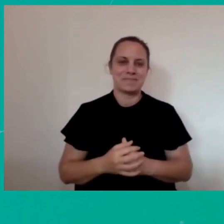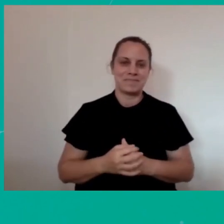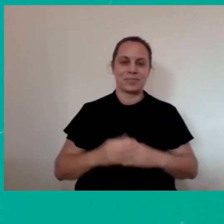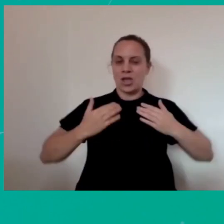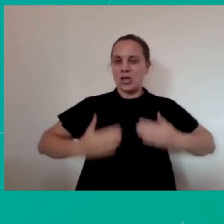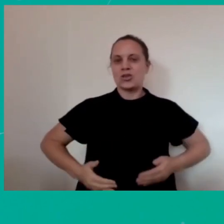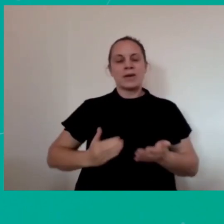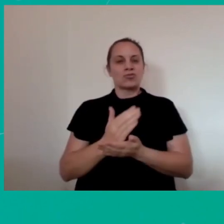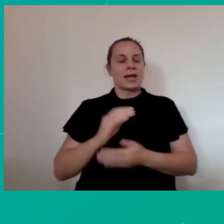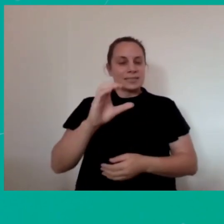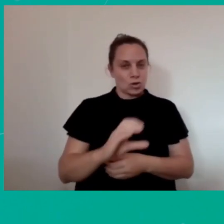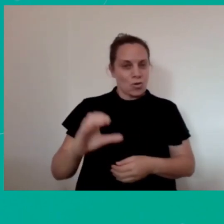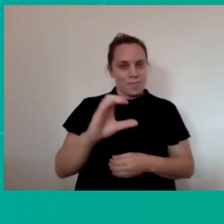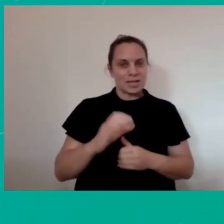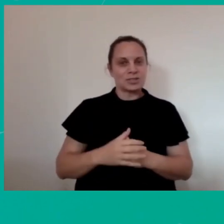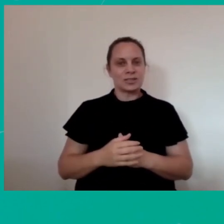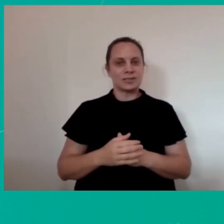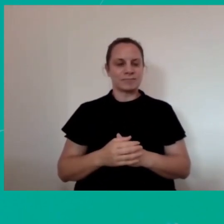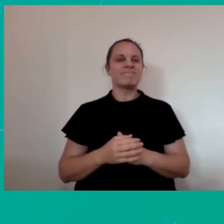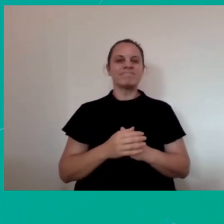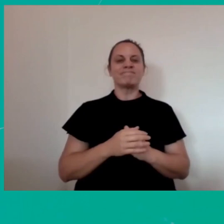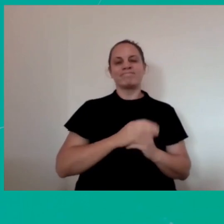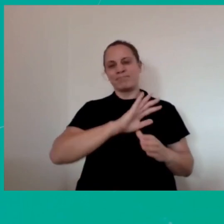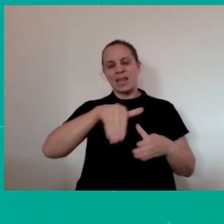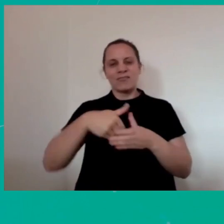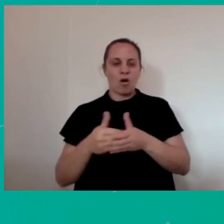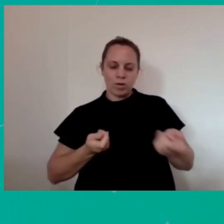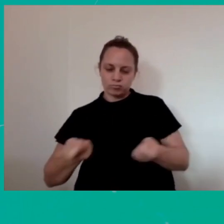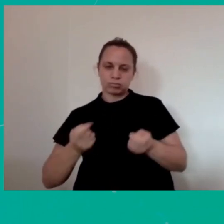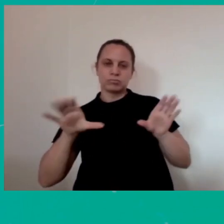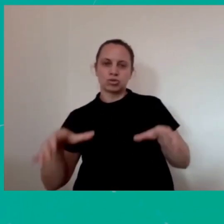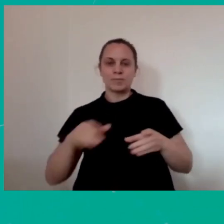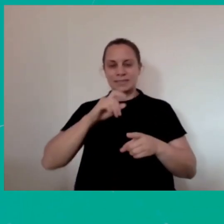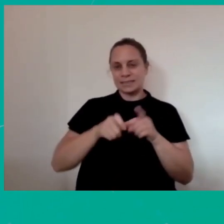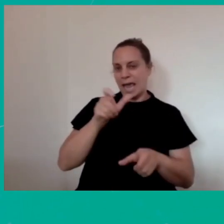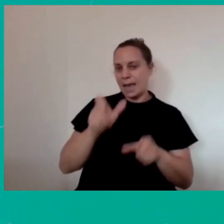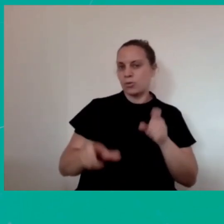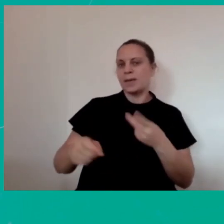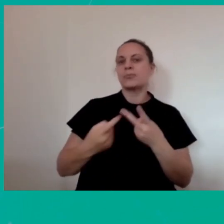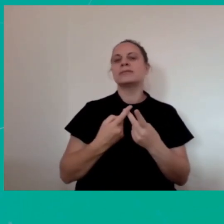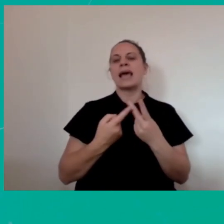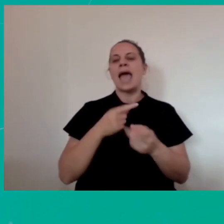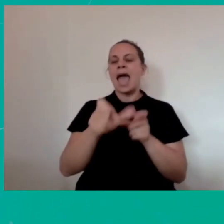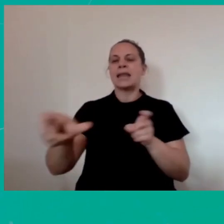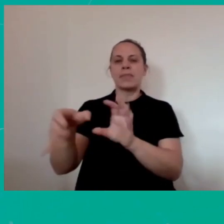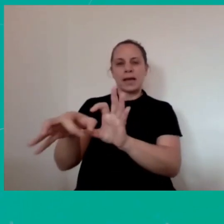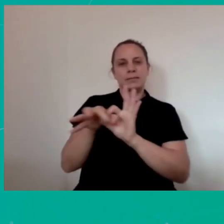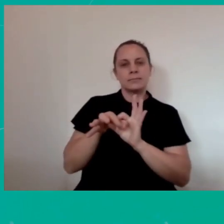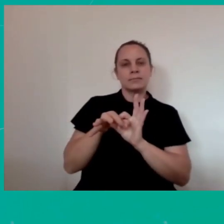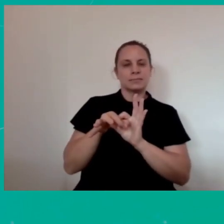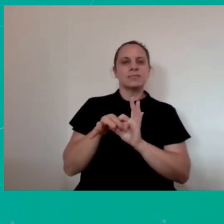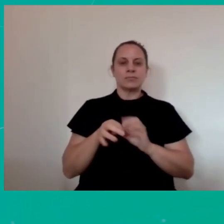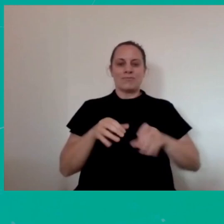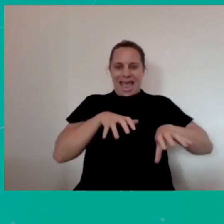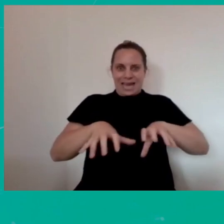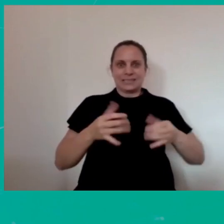Rights Commission has worked with a reference group of disabled people and allies in the development of the report Acting Now